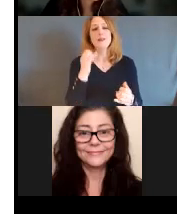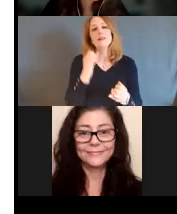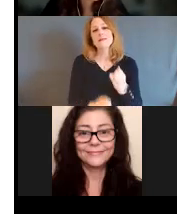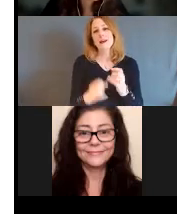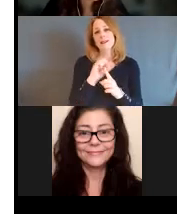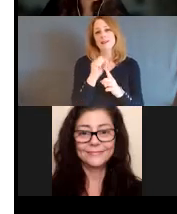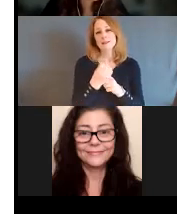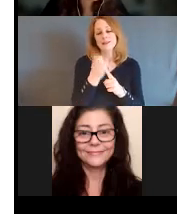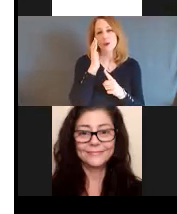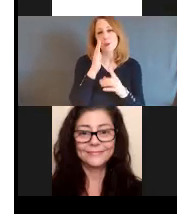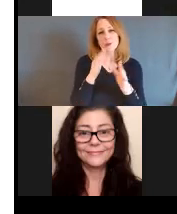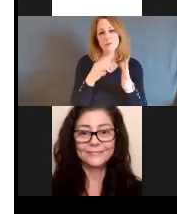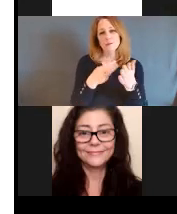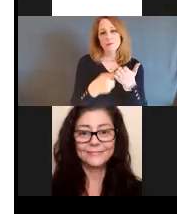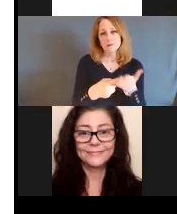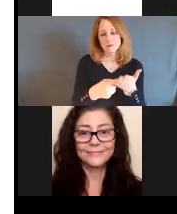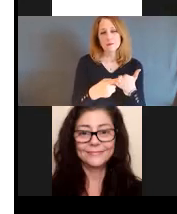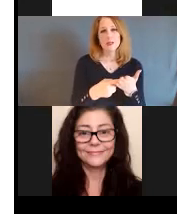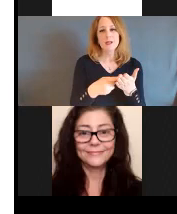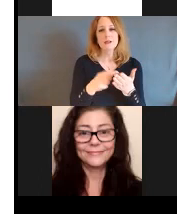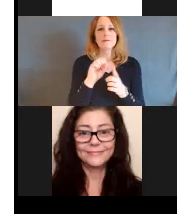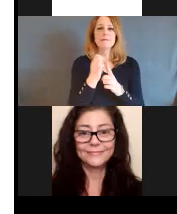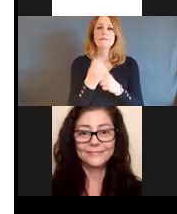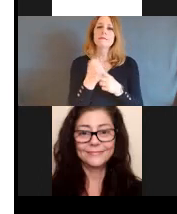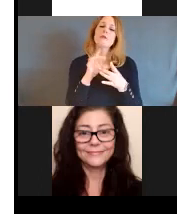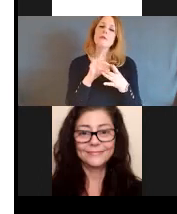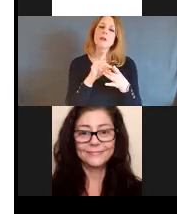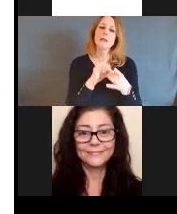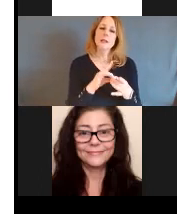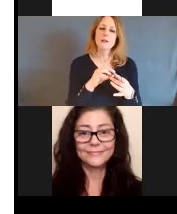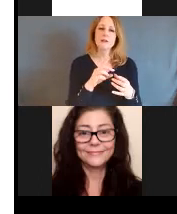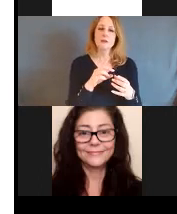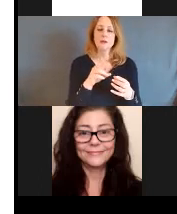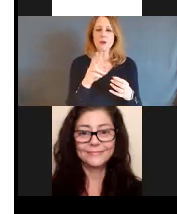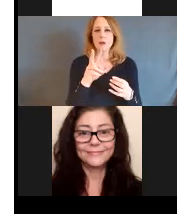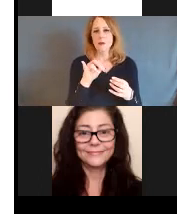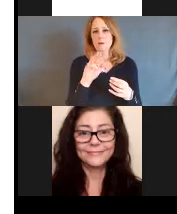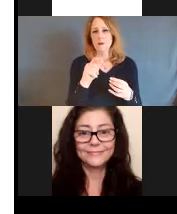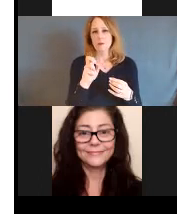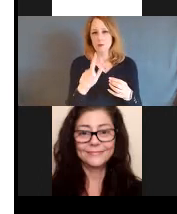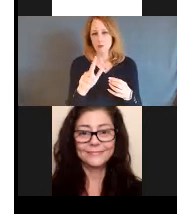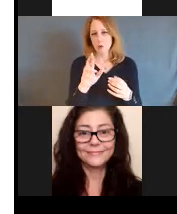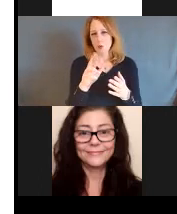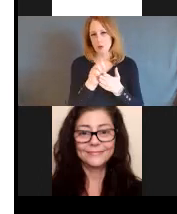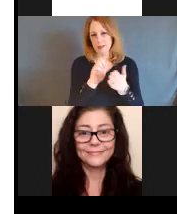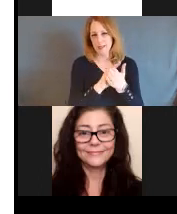about circumstances that might relate to virtual advocacy or legal advocacy.